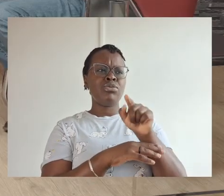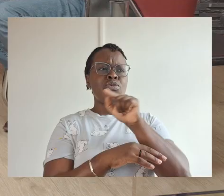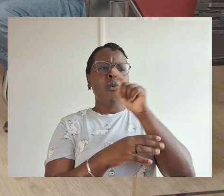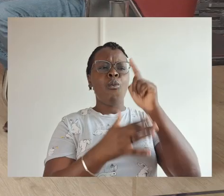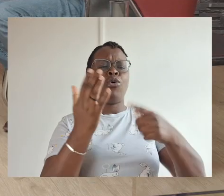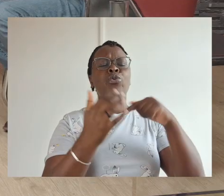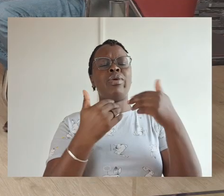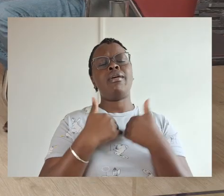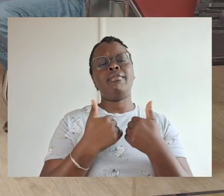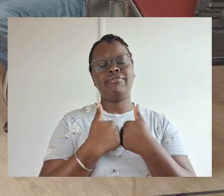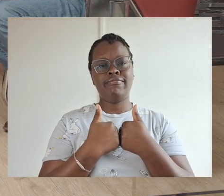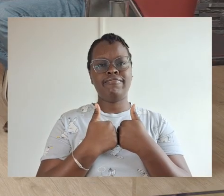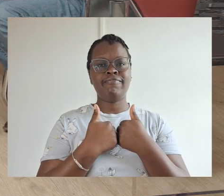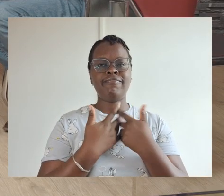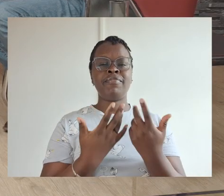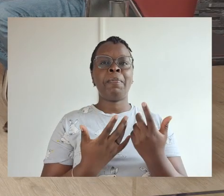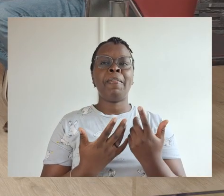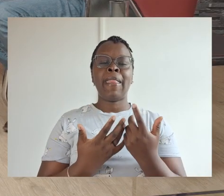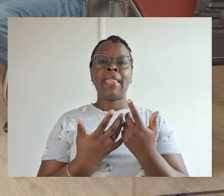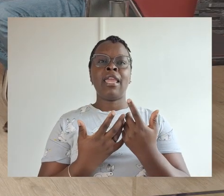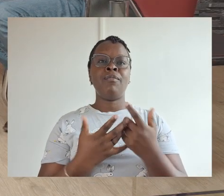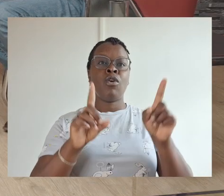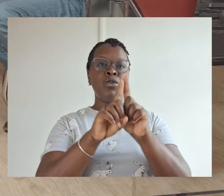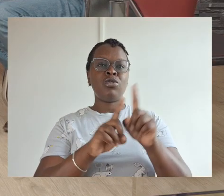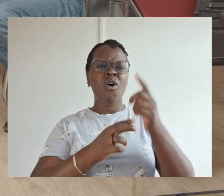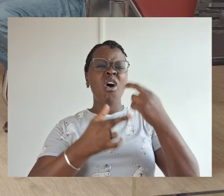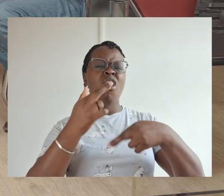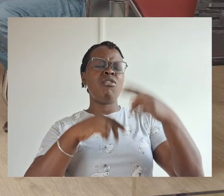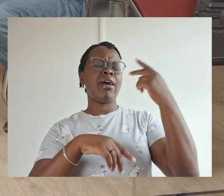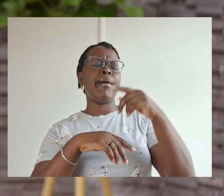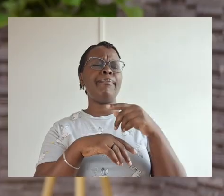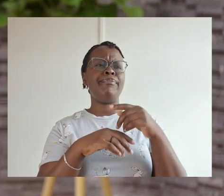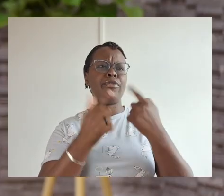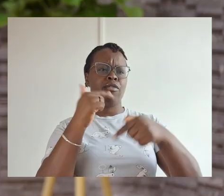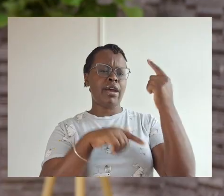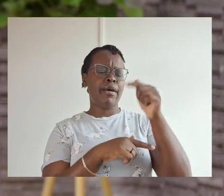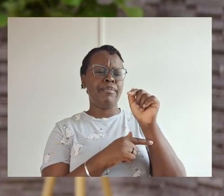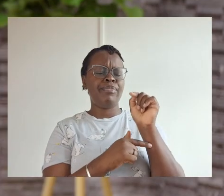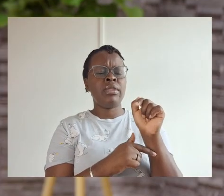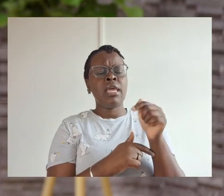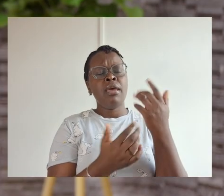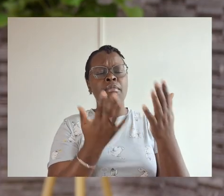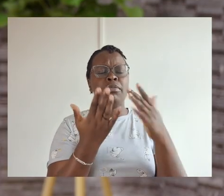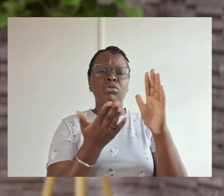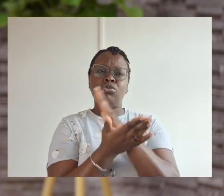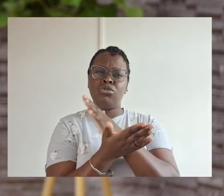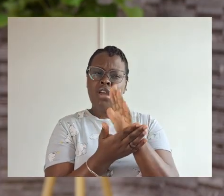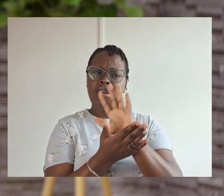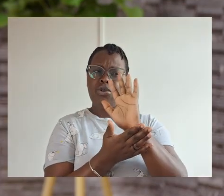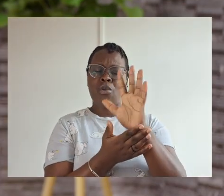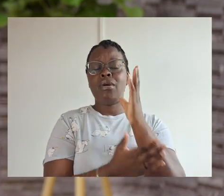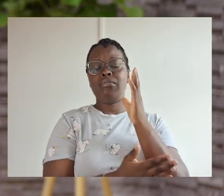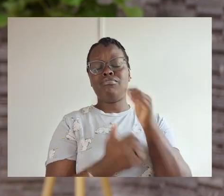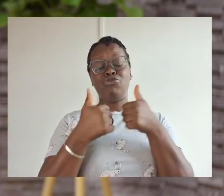trying to balance and to overcome challenge. Maybe now this is the cue to actually shed the